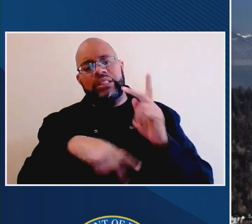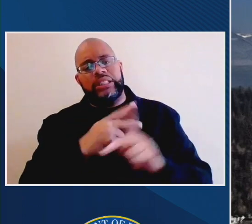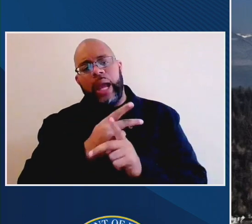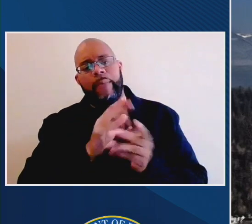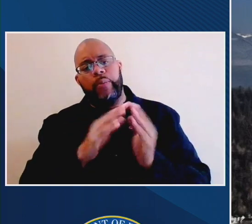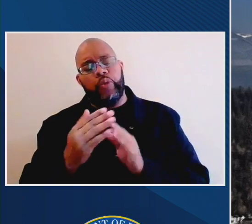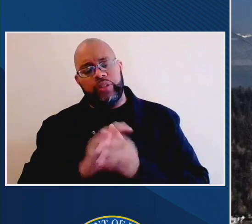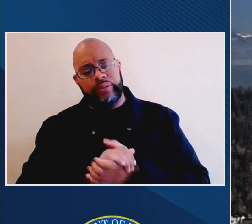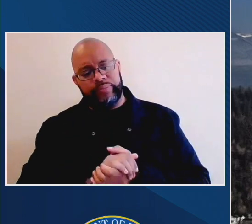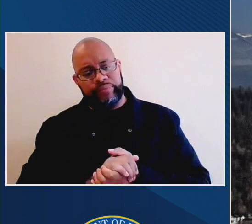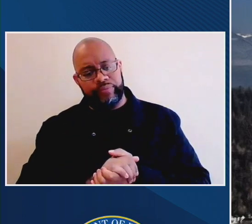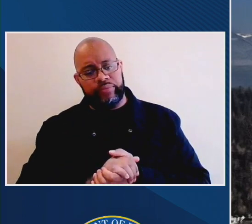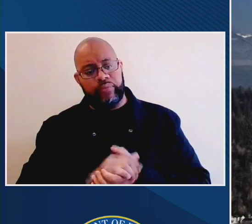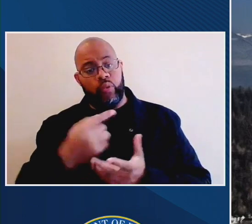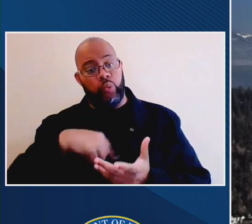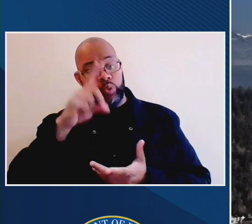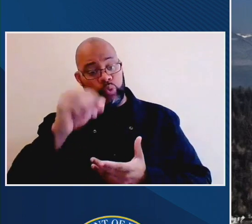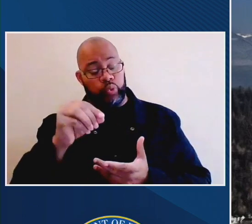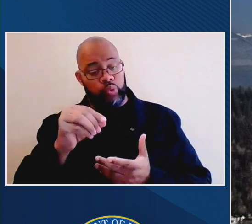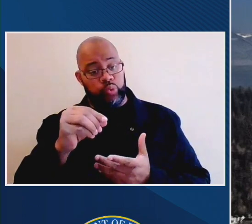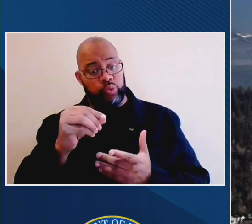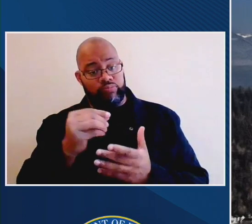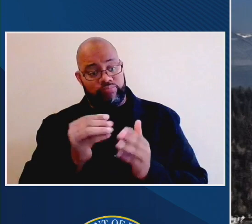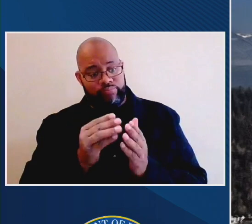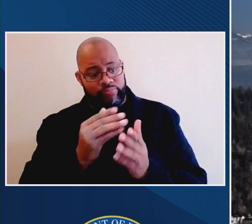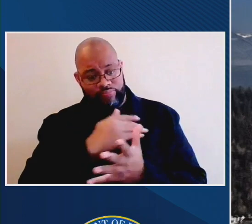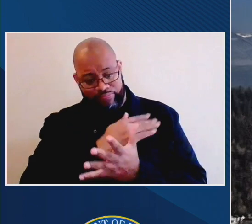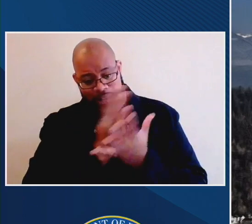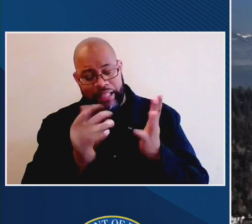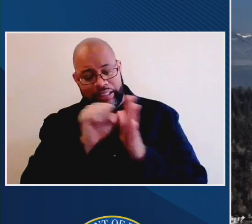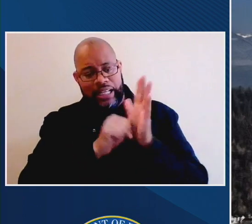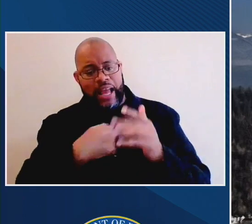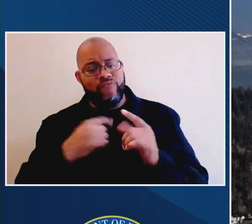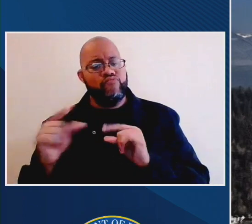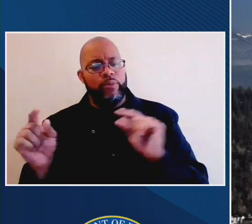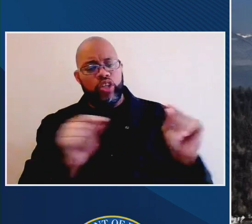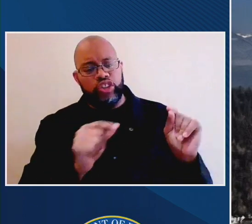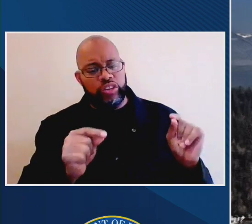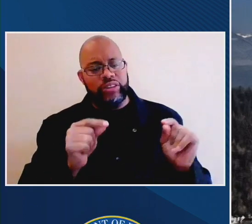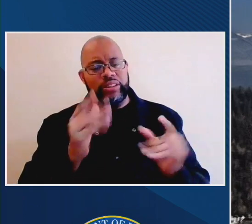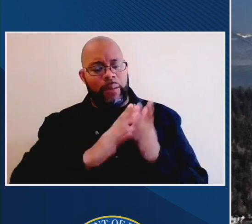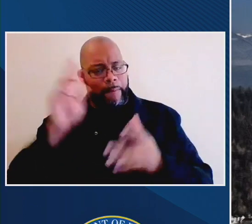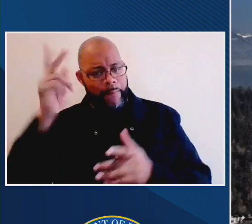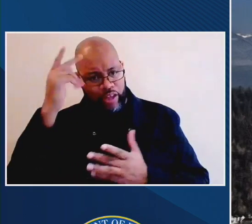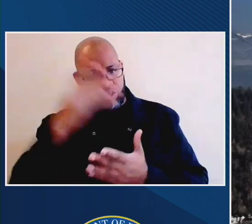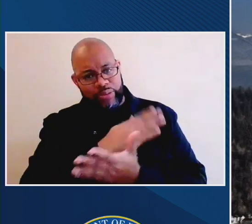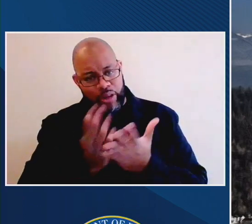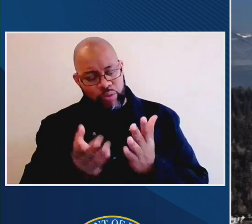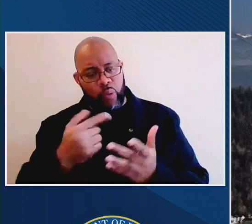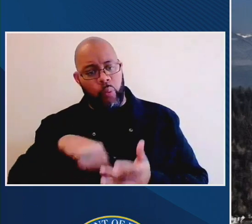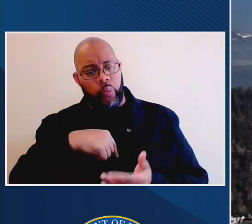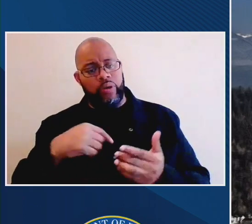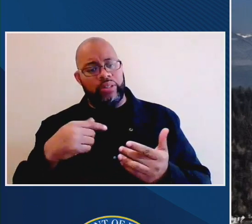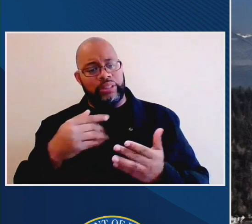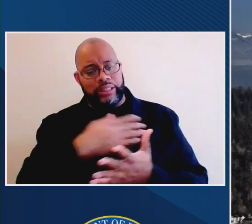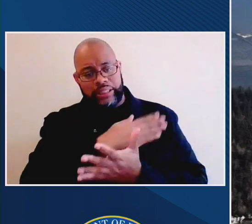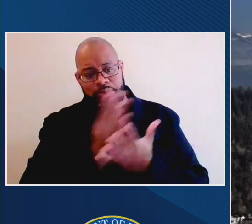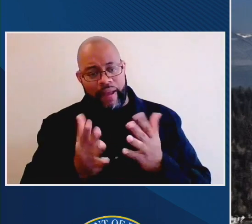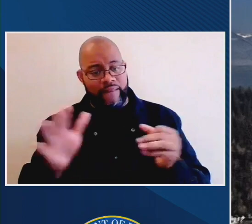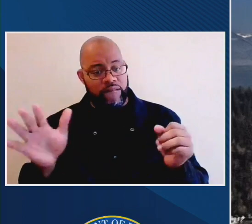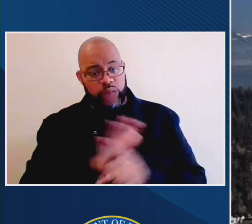fact, quickest results, positive results that achieved, and one that seems to be pervasive, in any kind of work with secondary students